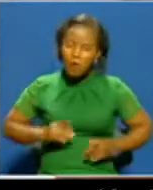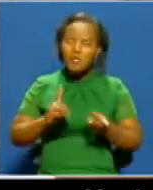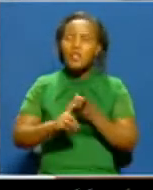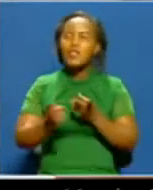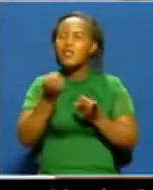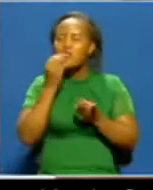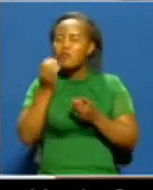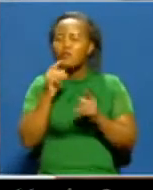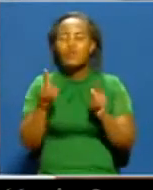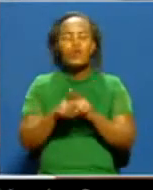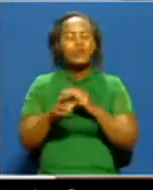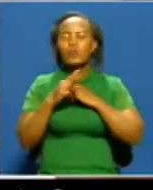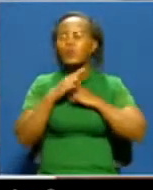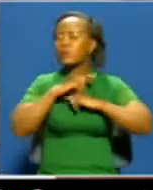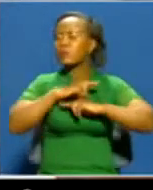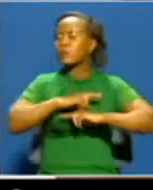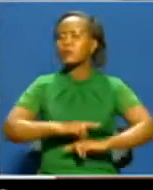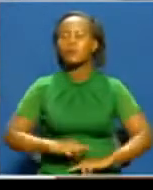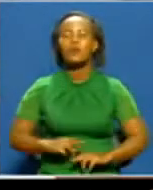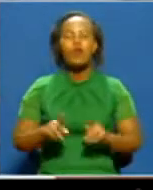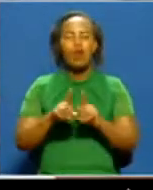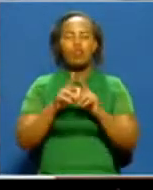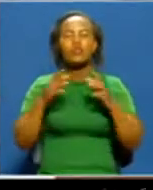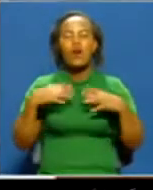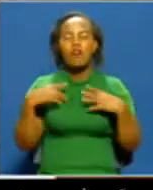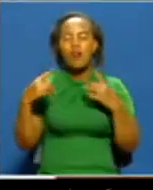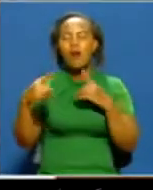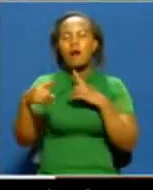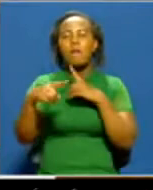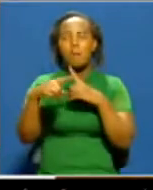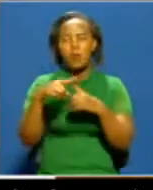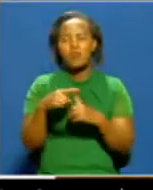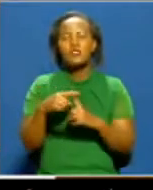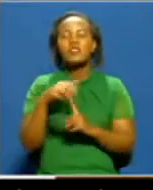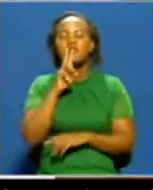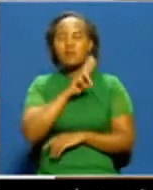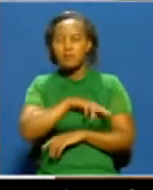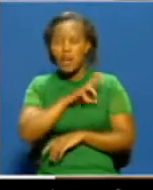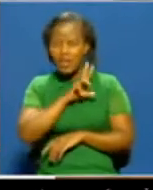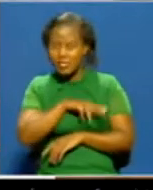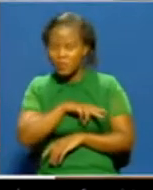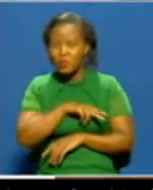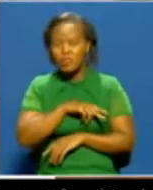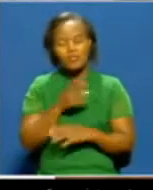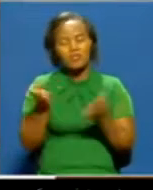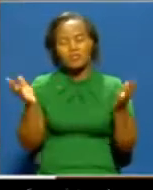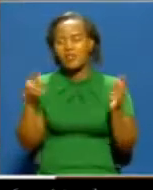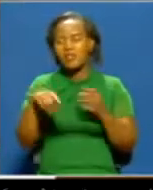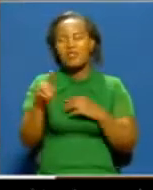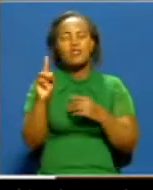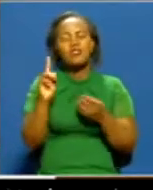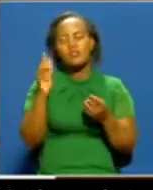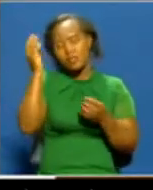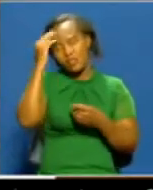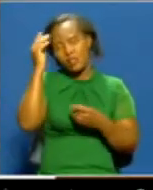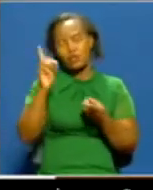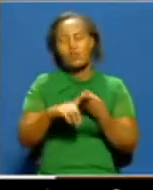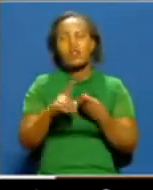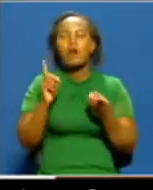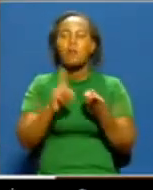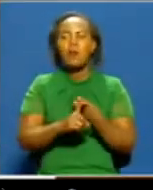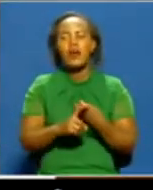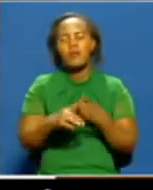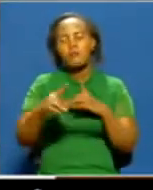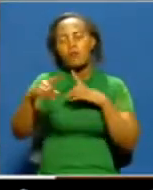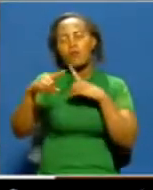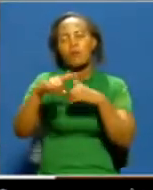lot of rest and essentially have a positive, a positive attitude. That's lesson number one. A positive attitude. Positivity. Yes.